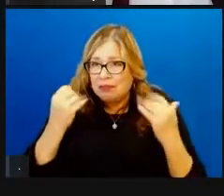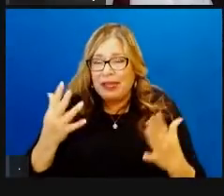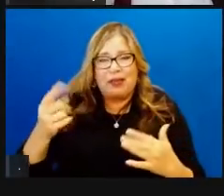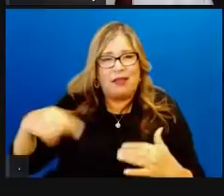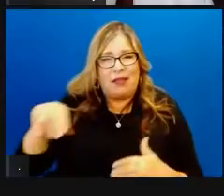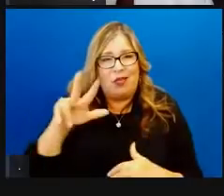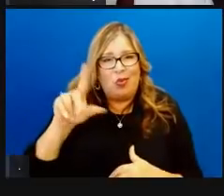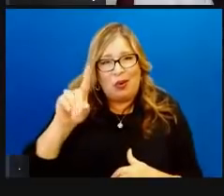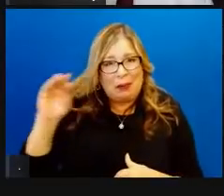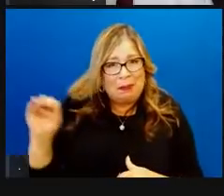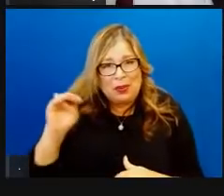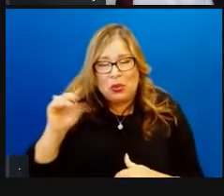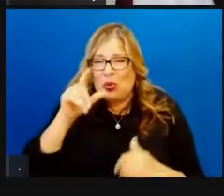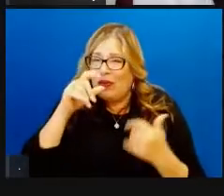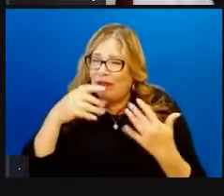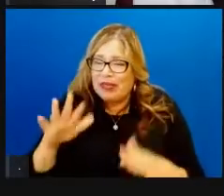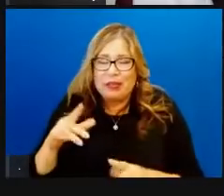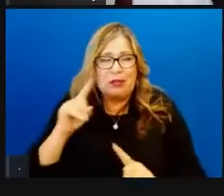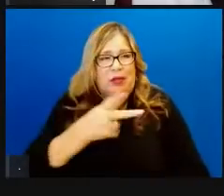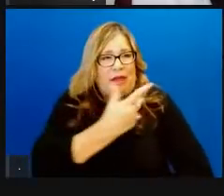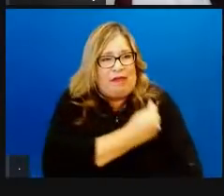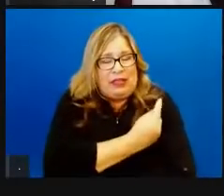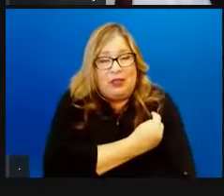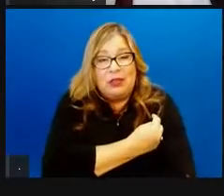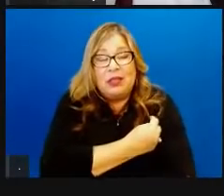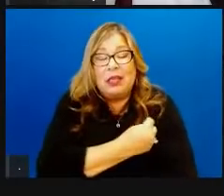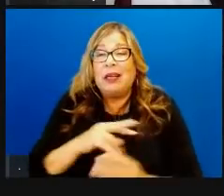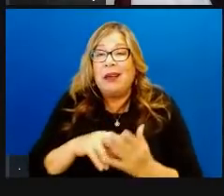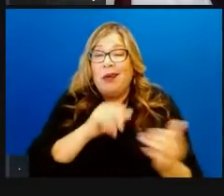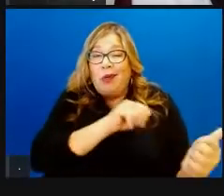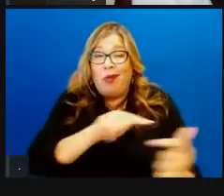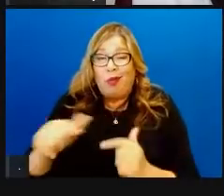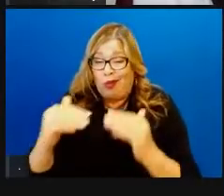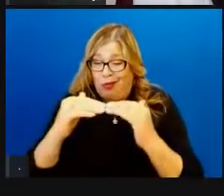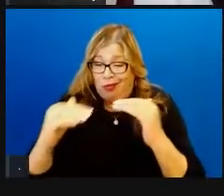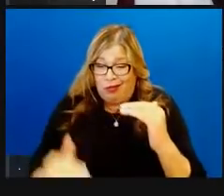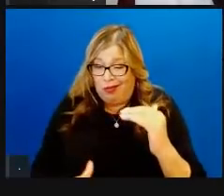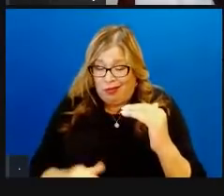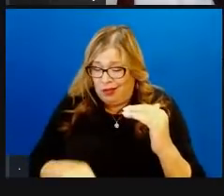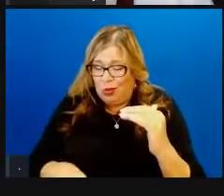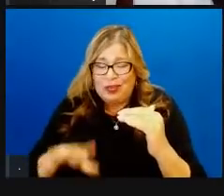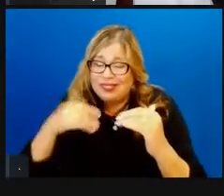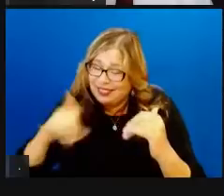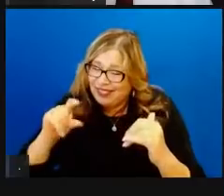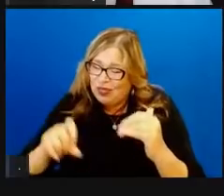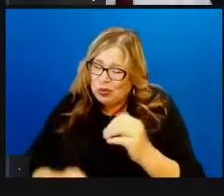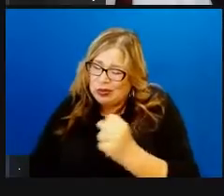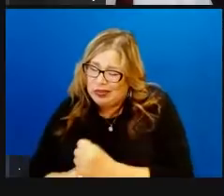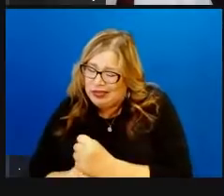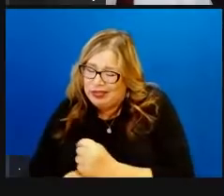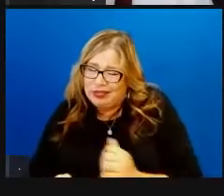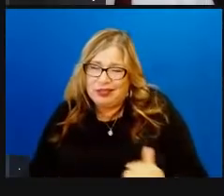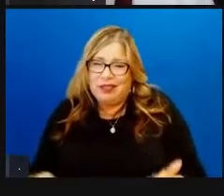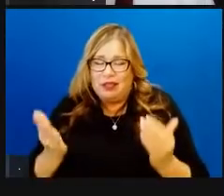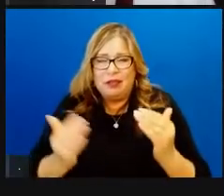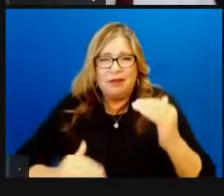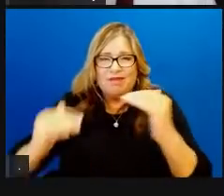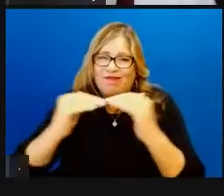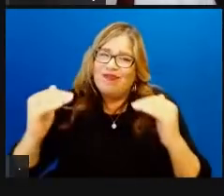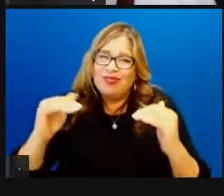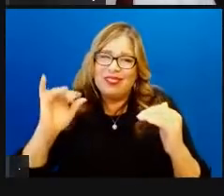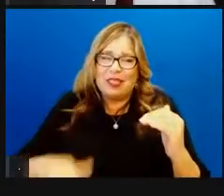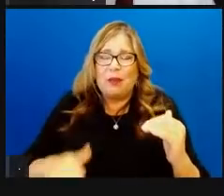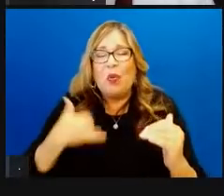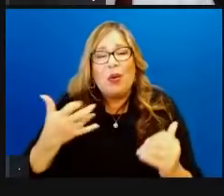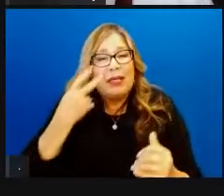Yes, still equity gaps, still work to do to get more our youngest Californians vaccinated at rates that we want to see go